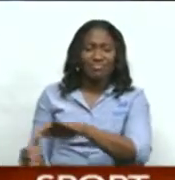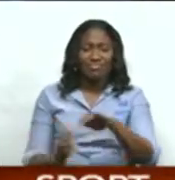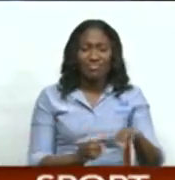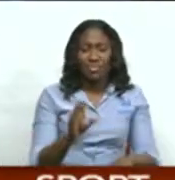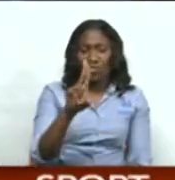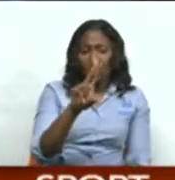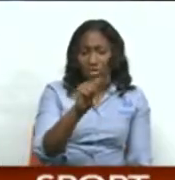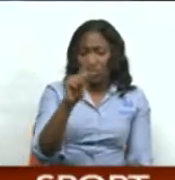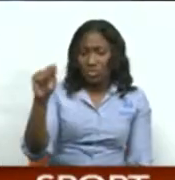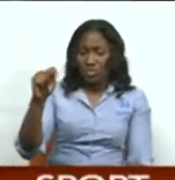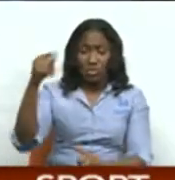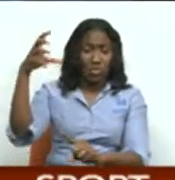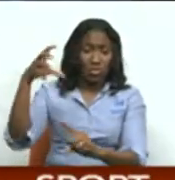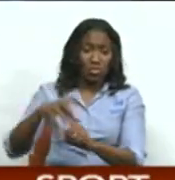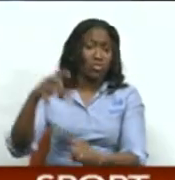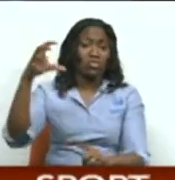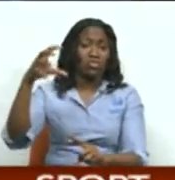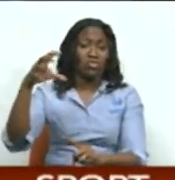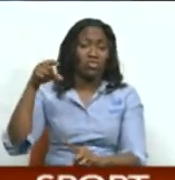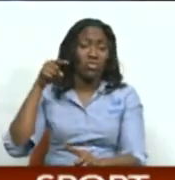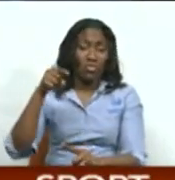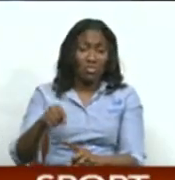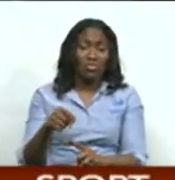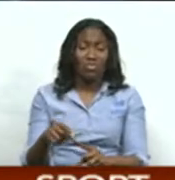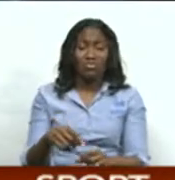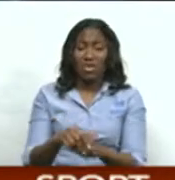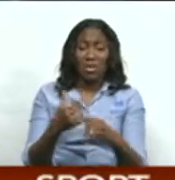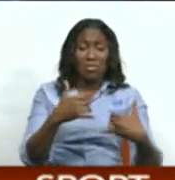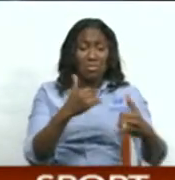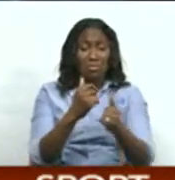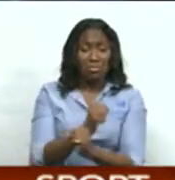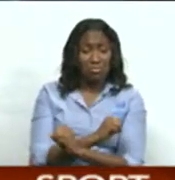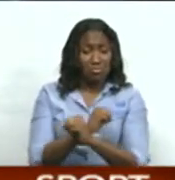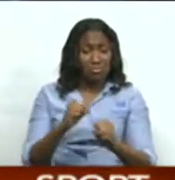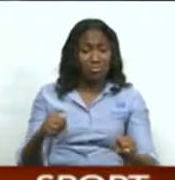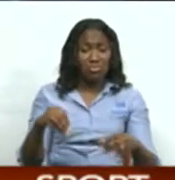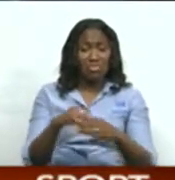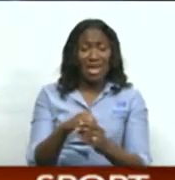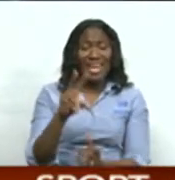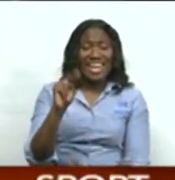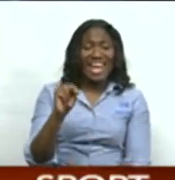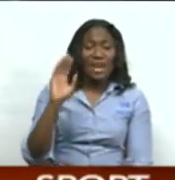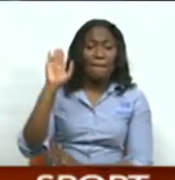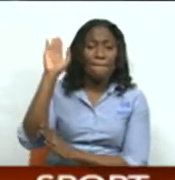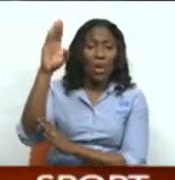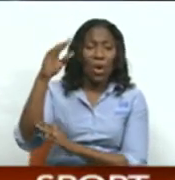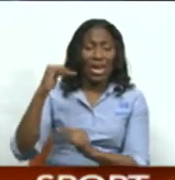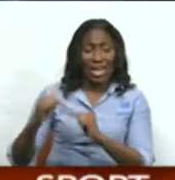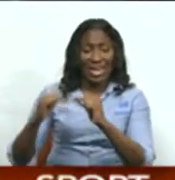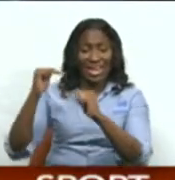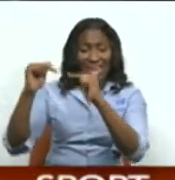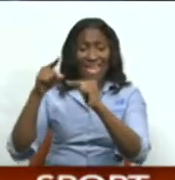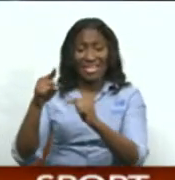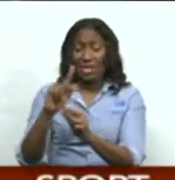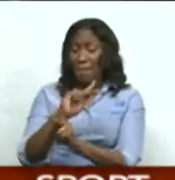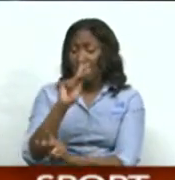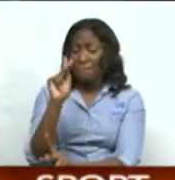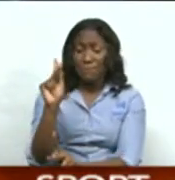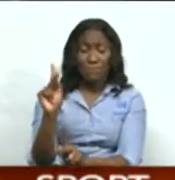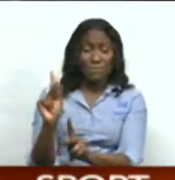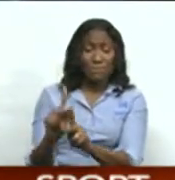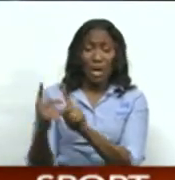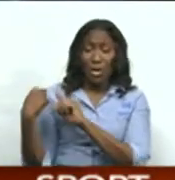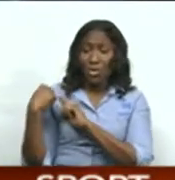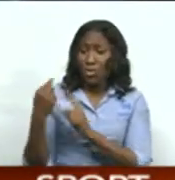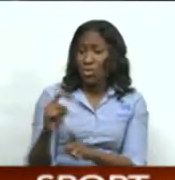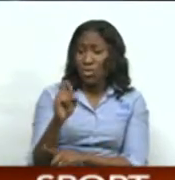UTT continue to boss the Premiership Division of the Court's All Sectors Netball League. The Scholars have maintained a perfect record so far in the